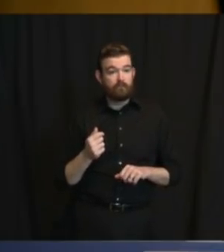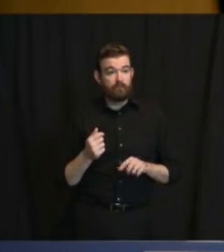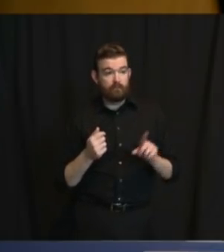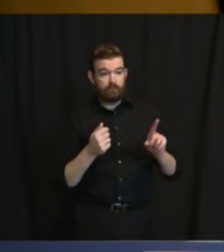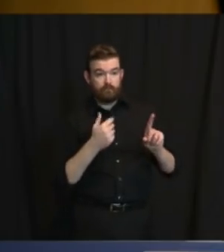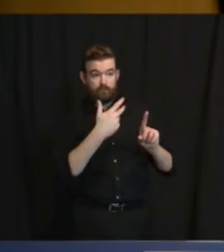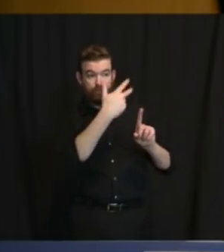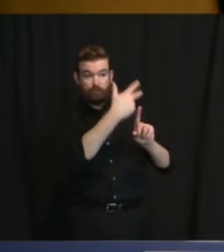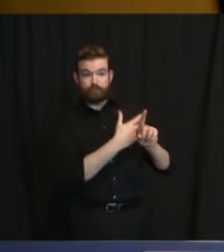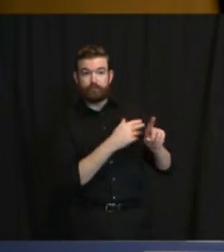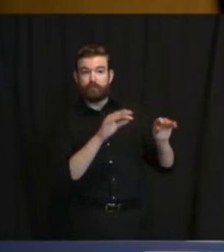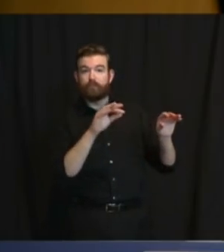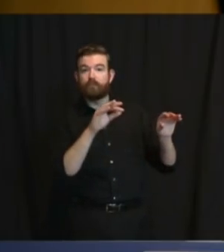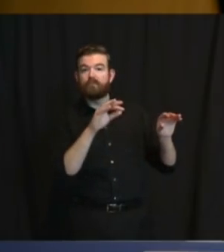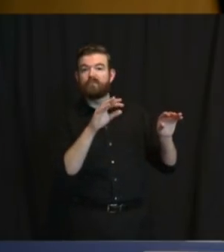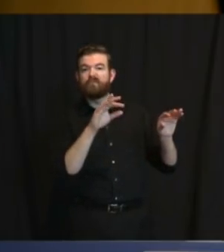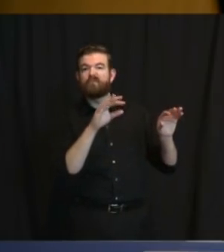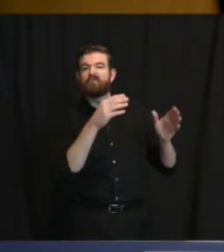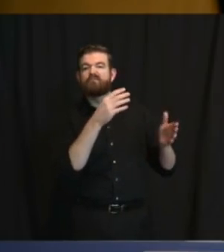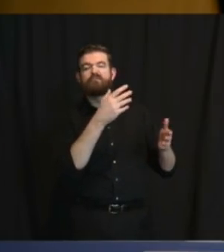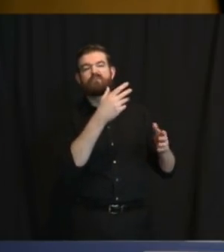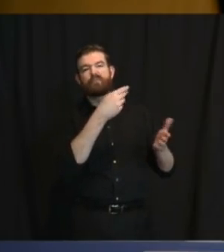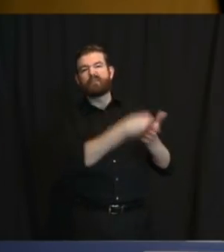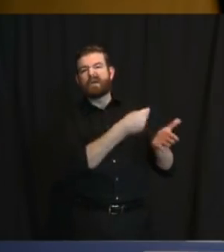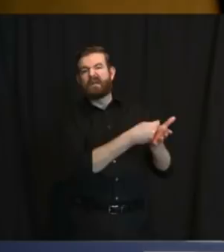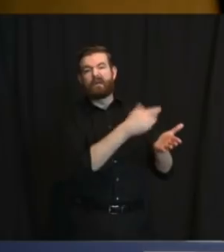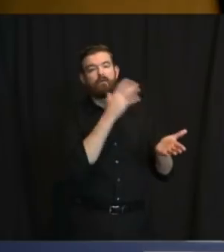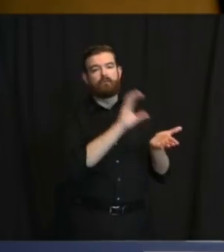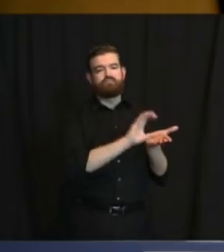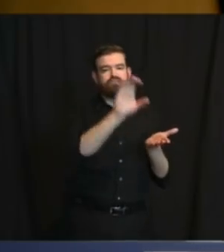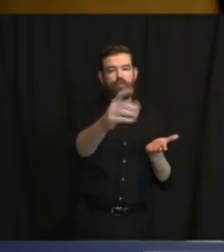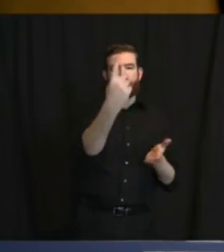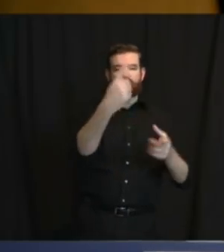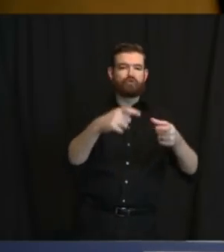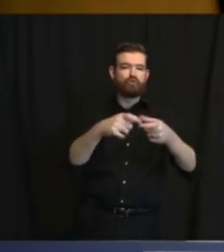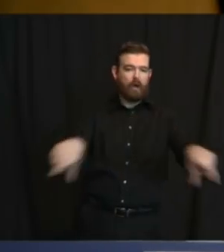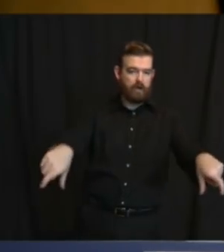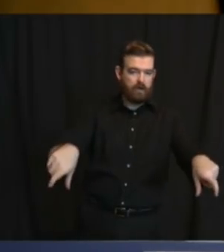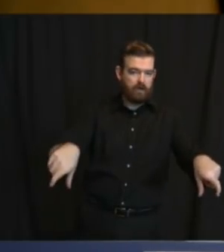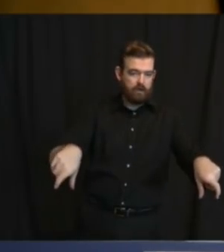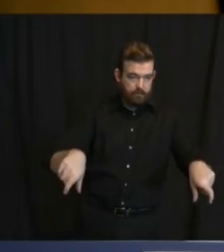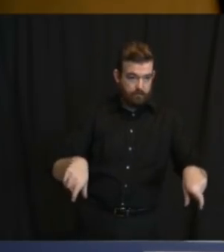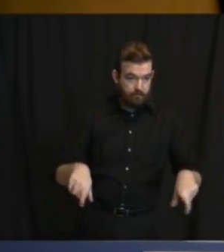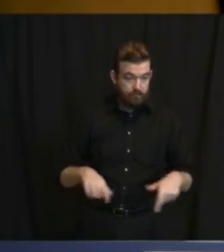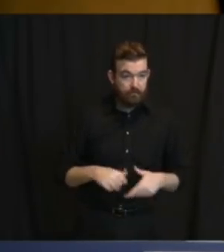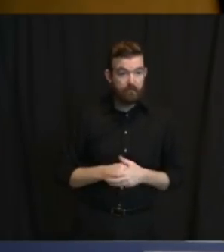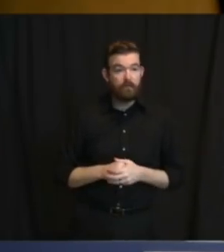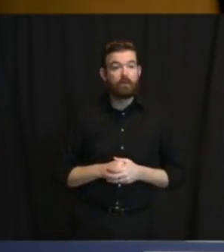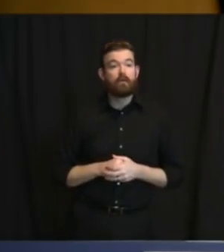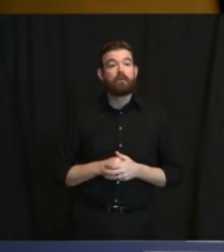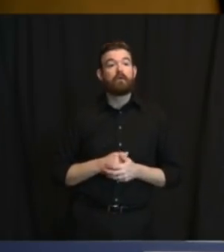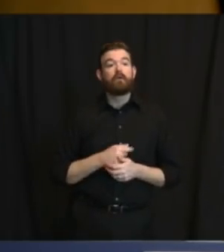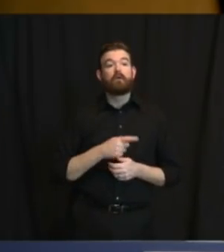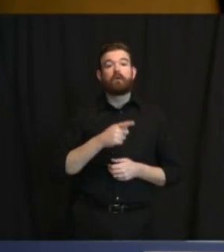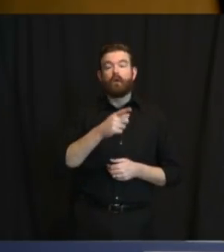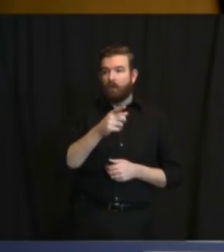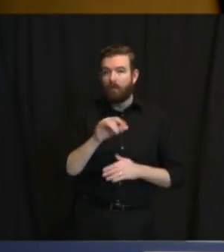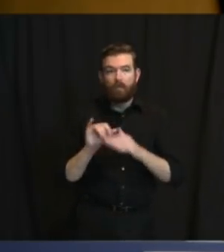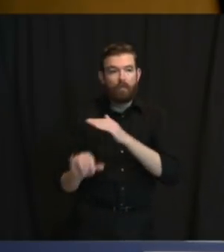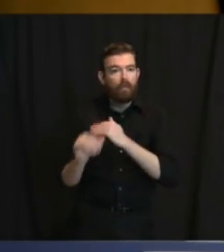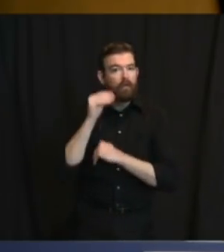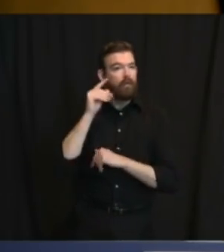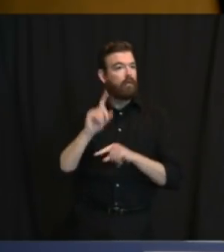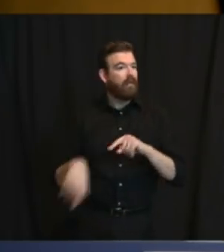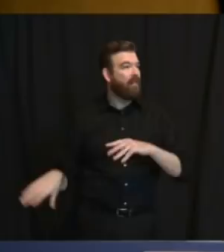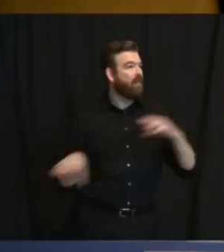homes. Participants who are quarantined and unable to leave their homes to purchase foods